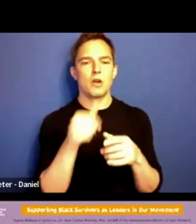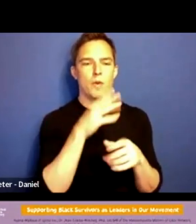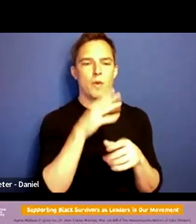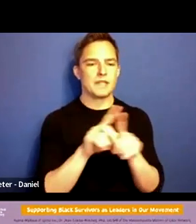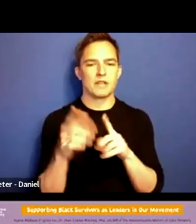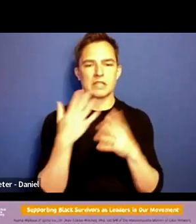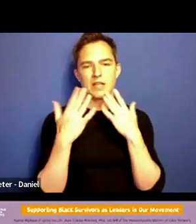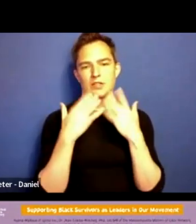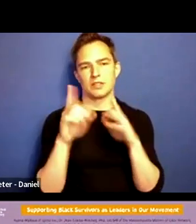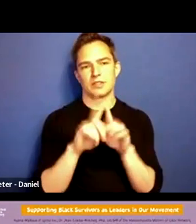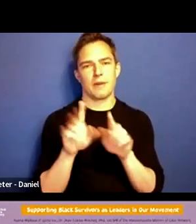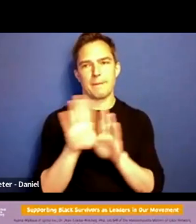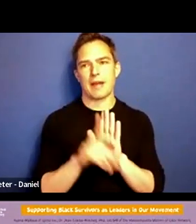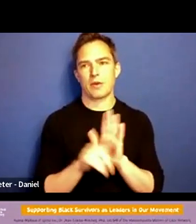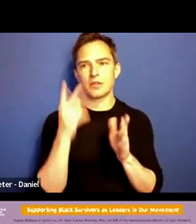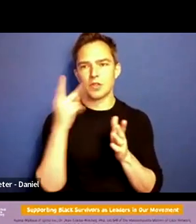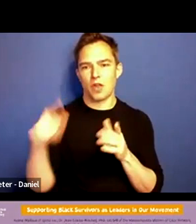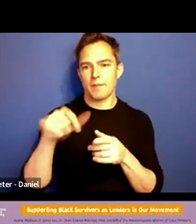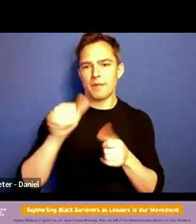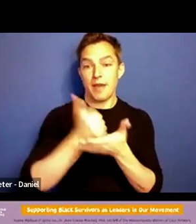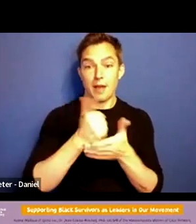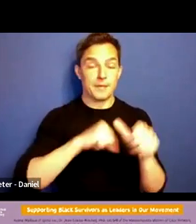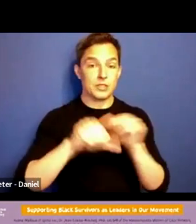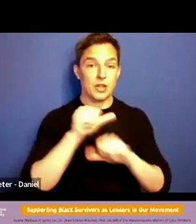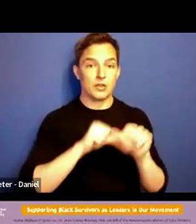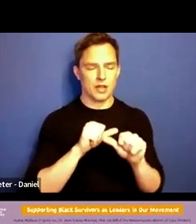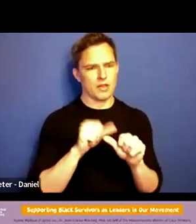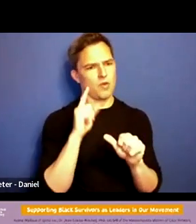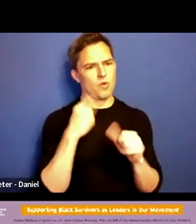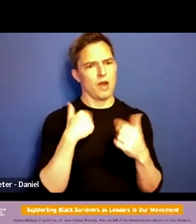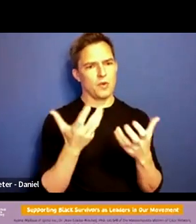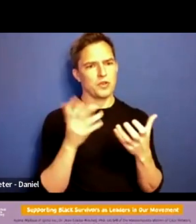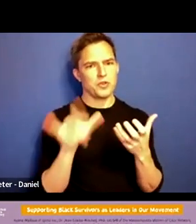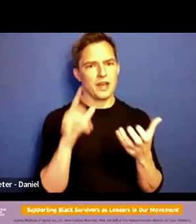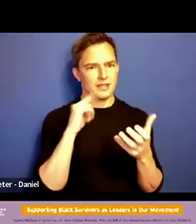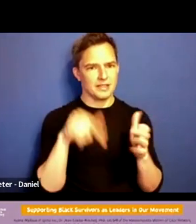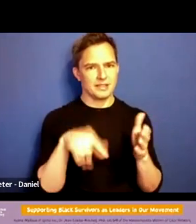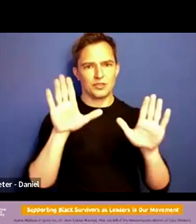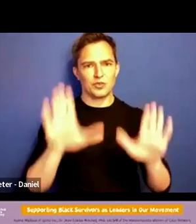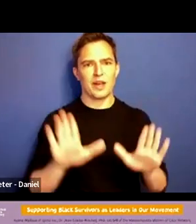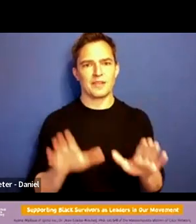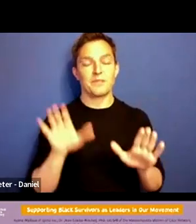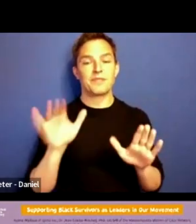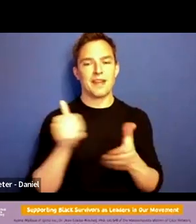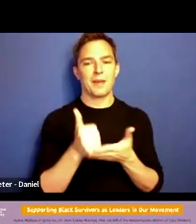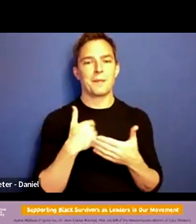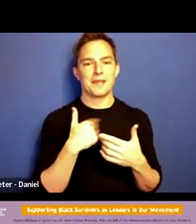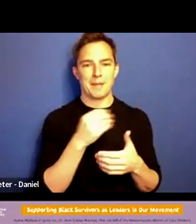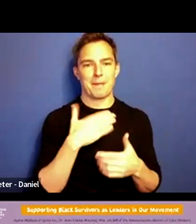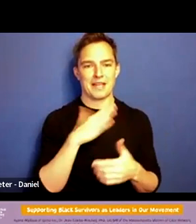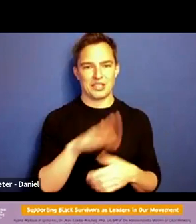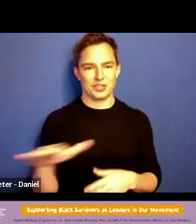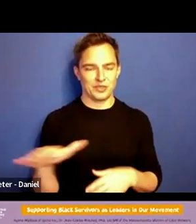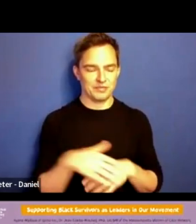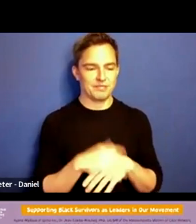and backgrounds just helping each other. And I'm like, I want to do this. So I think this is great because they helped me and my children. So I